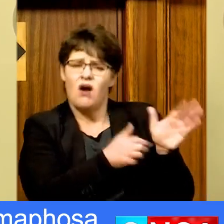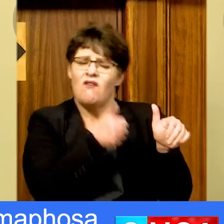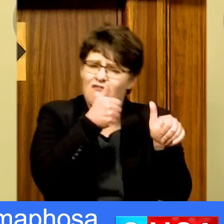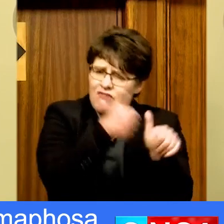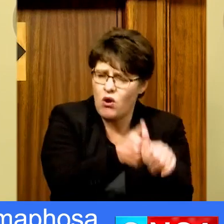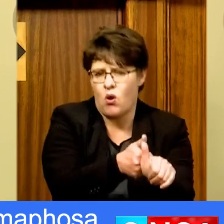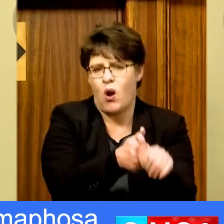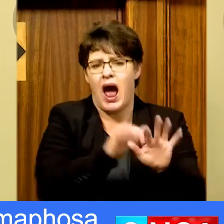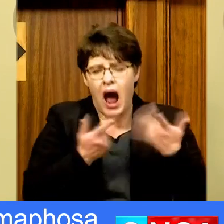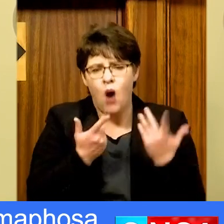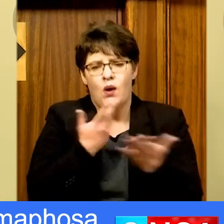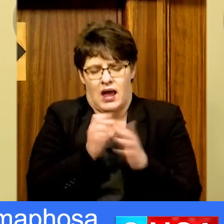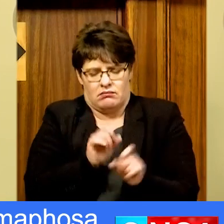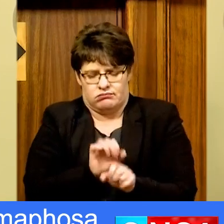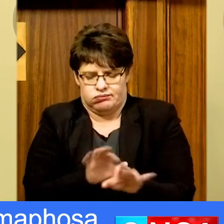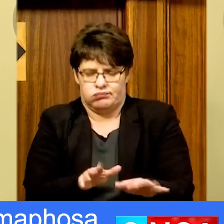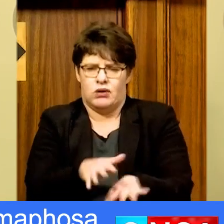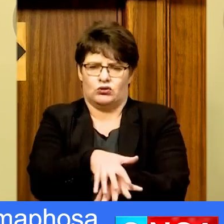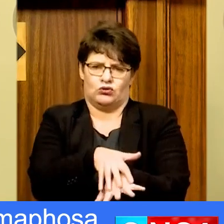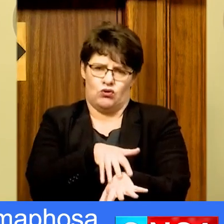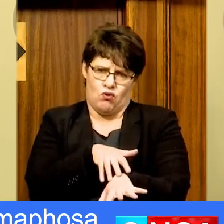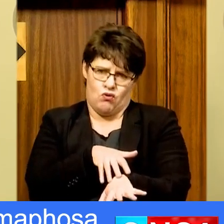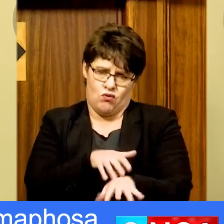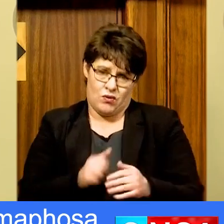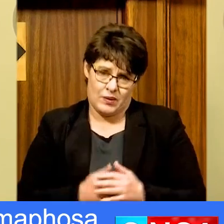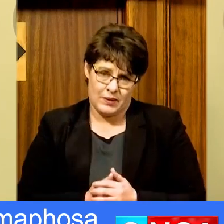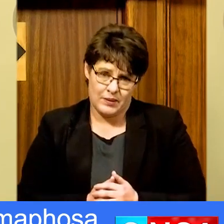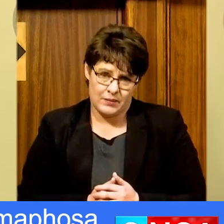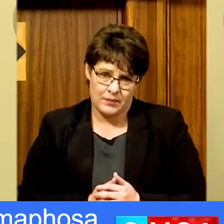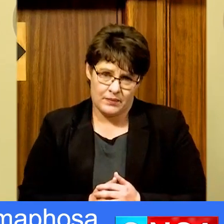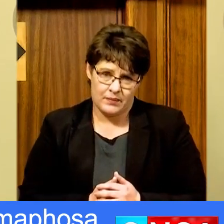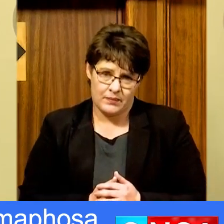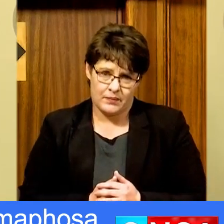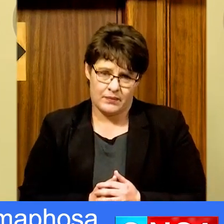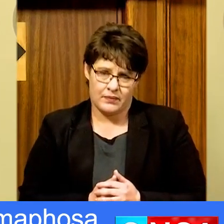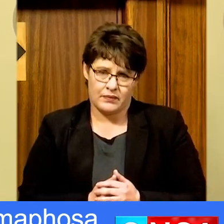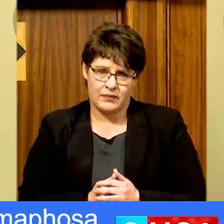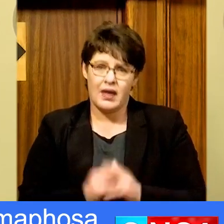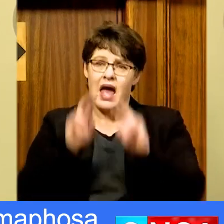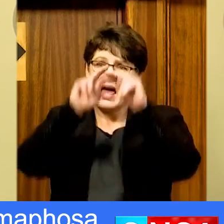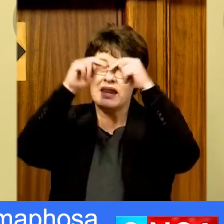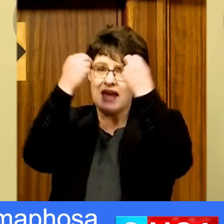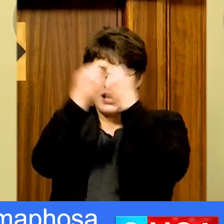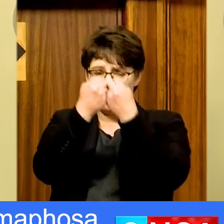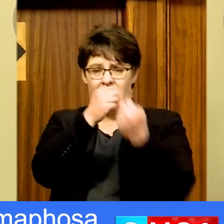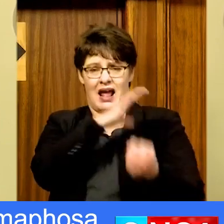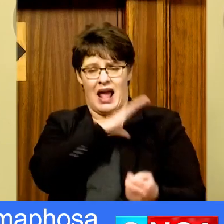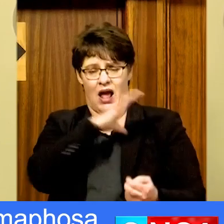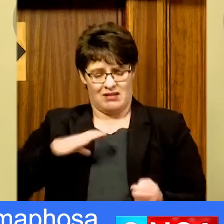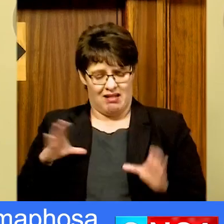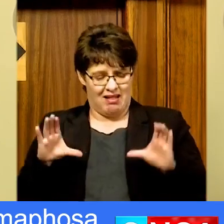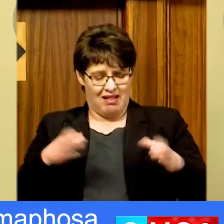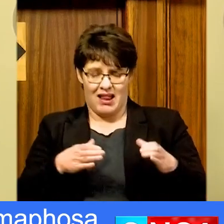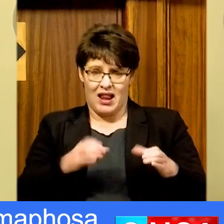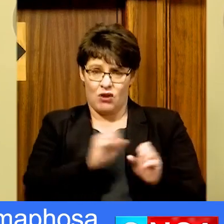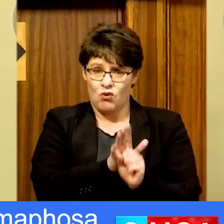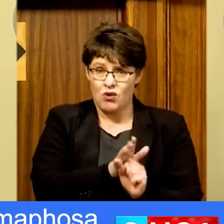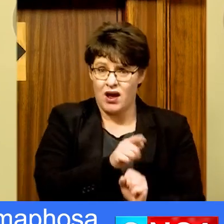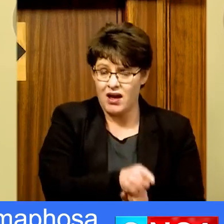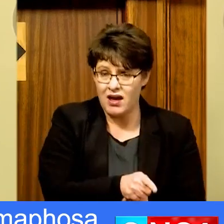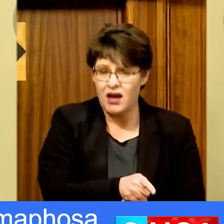rate of transmission. And on the recommendations of the National Coronavirus Command Council,